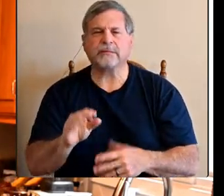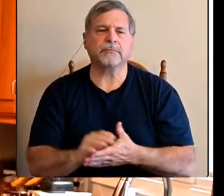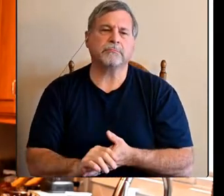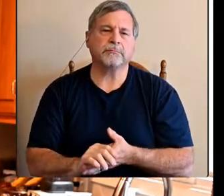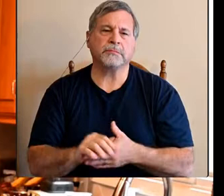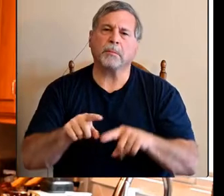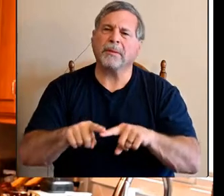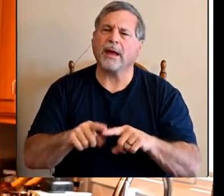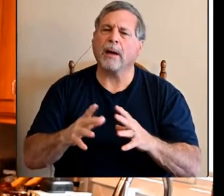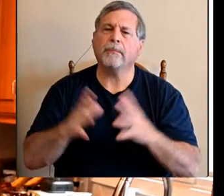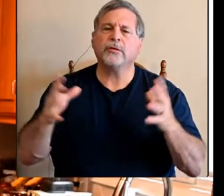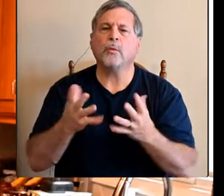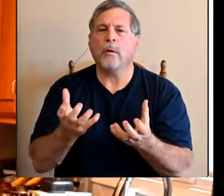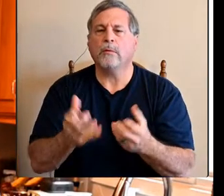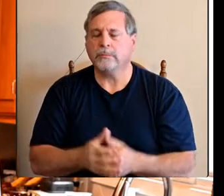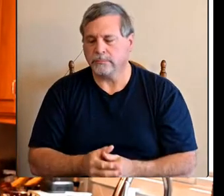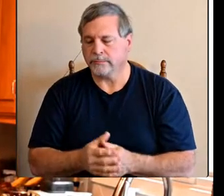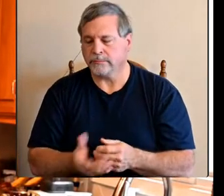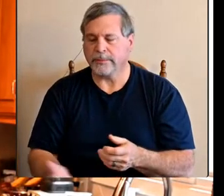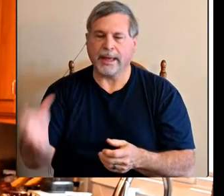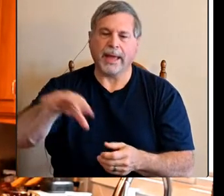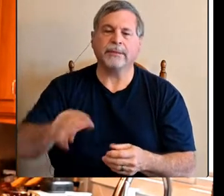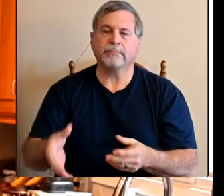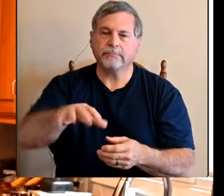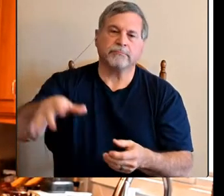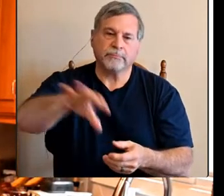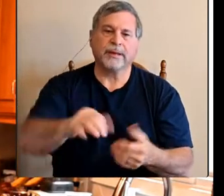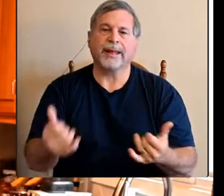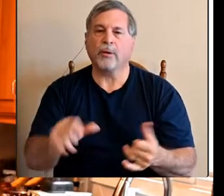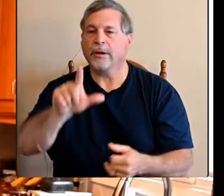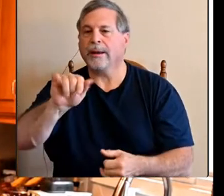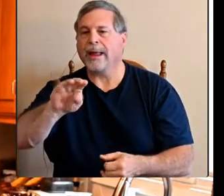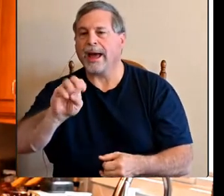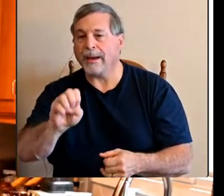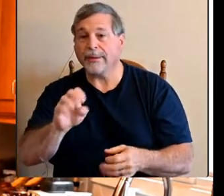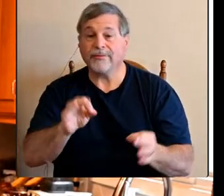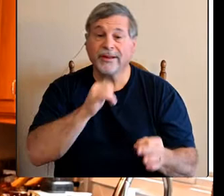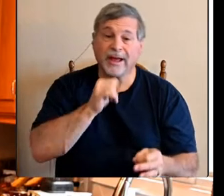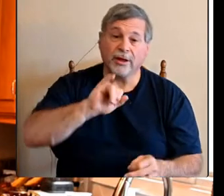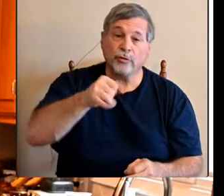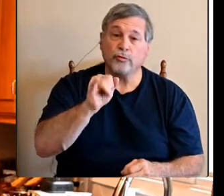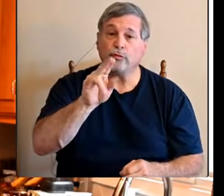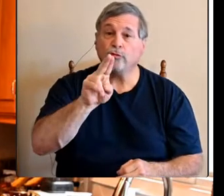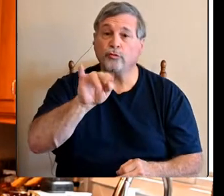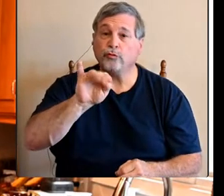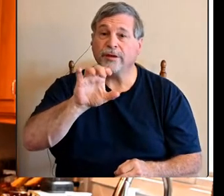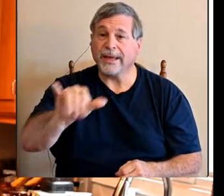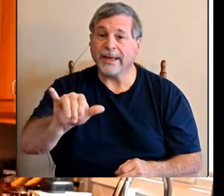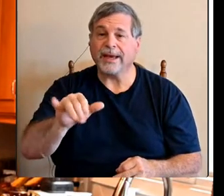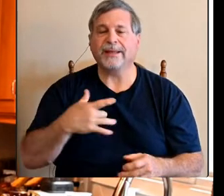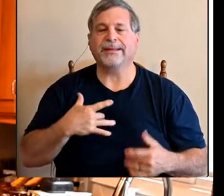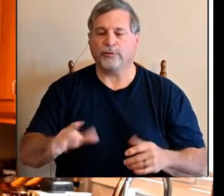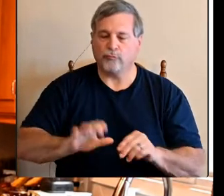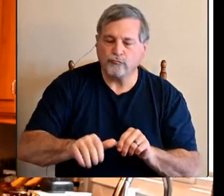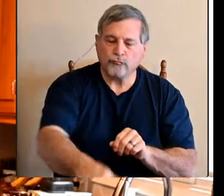much you want to do last thing we're going to do is put in the lime now if they're not very juicy 10 I tend to roll them on